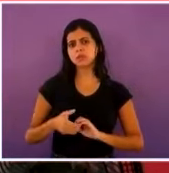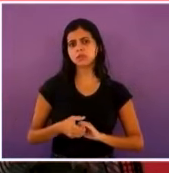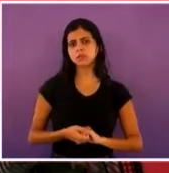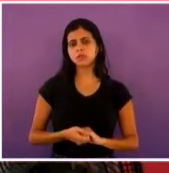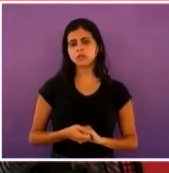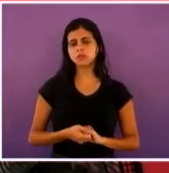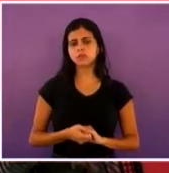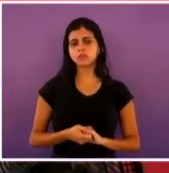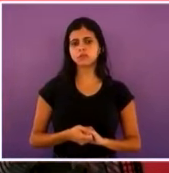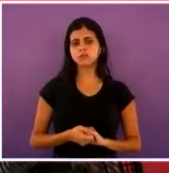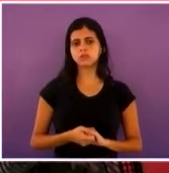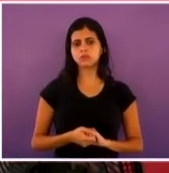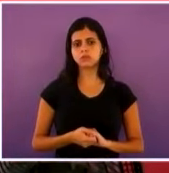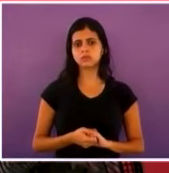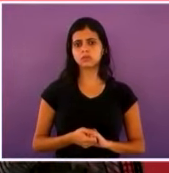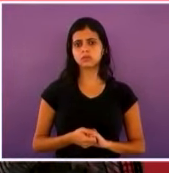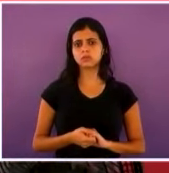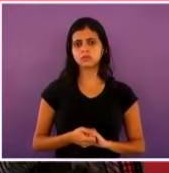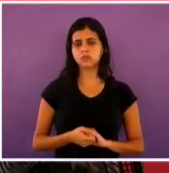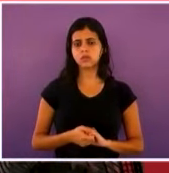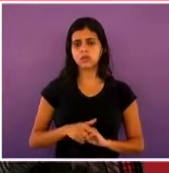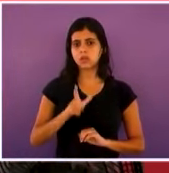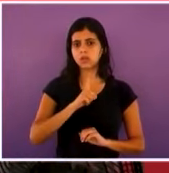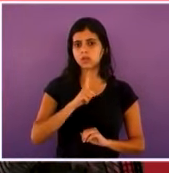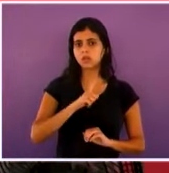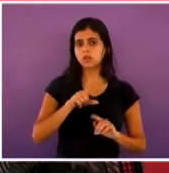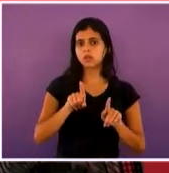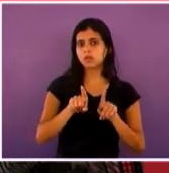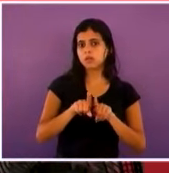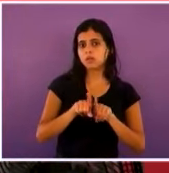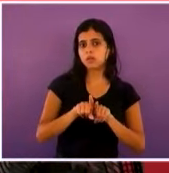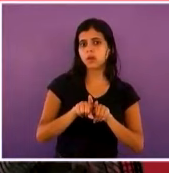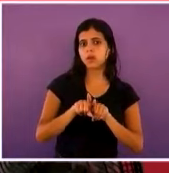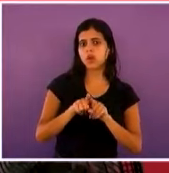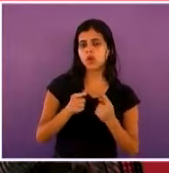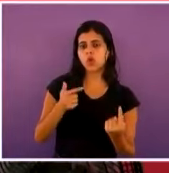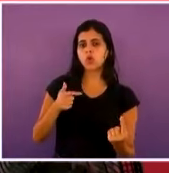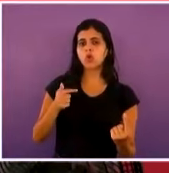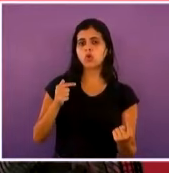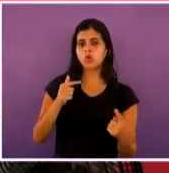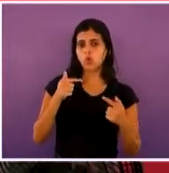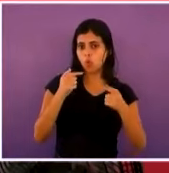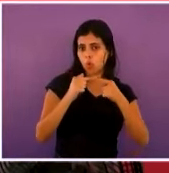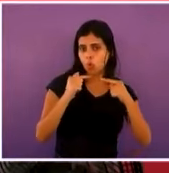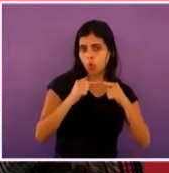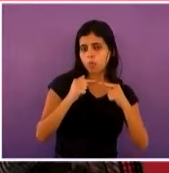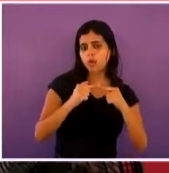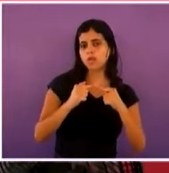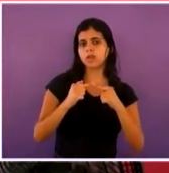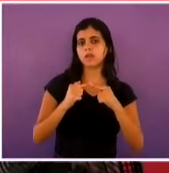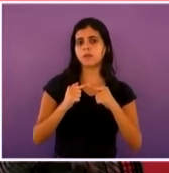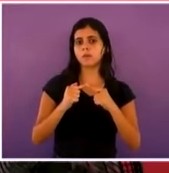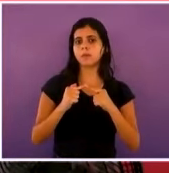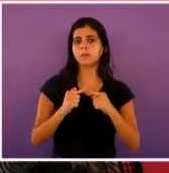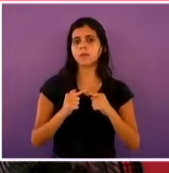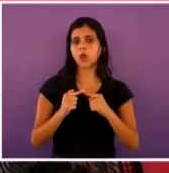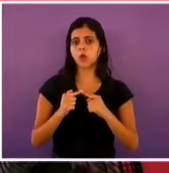of Aparecida here in Brazil. E tem a ver, com o santuário de Aparecida aqui no Brasil. Because